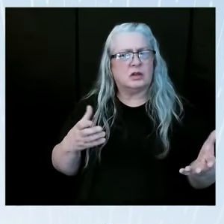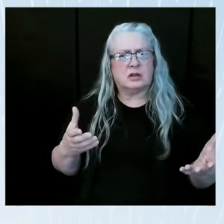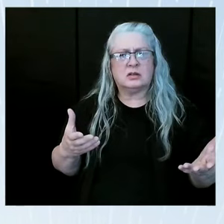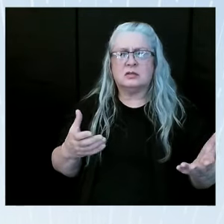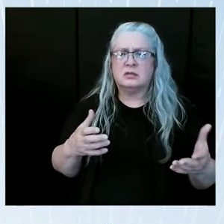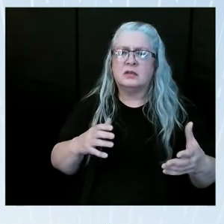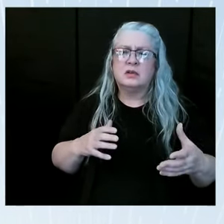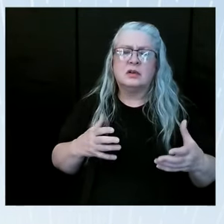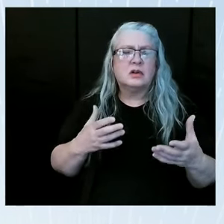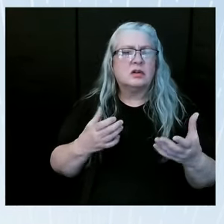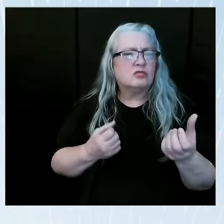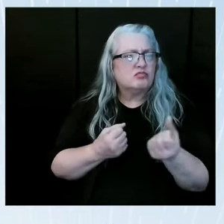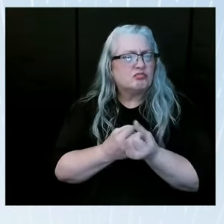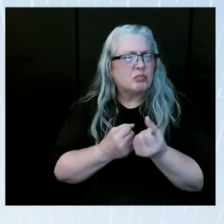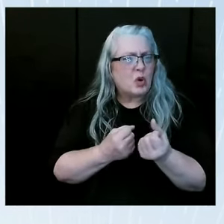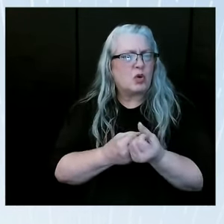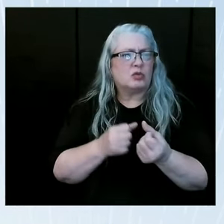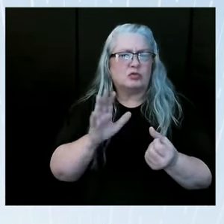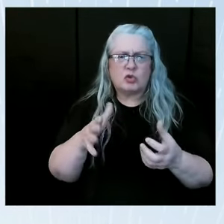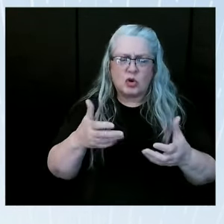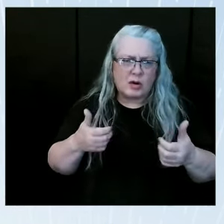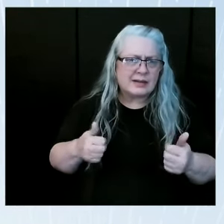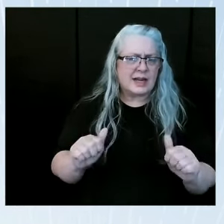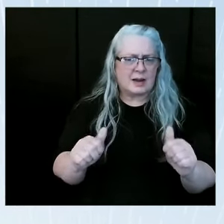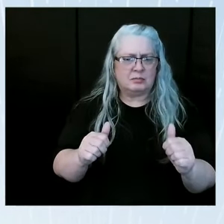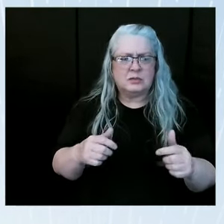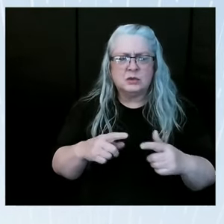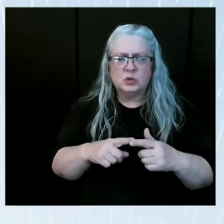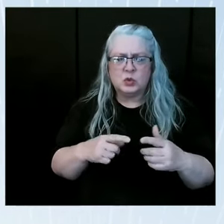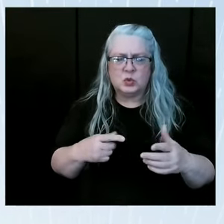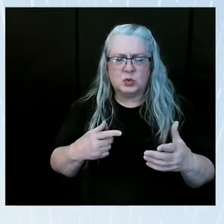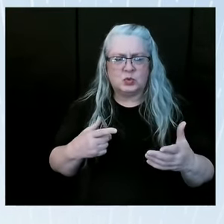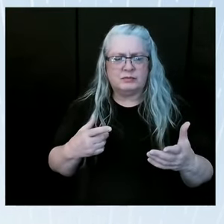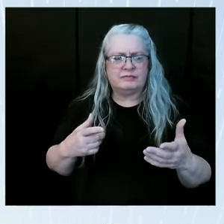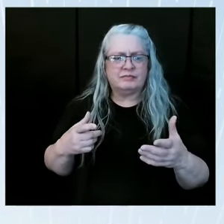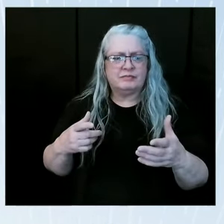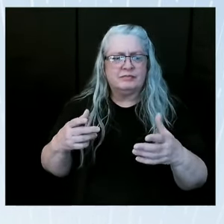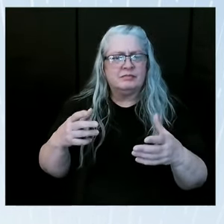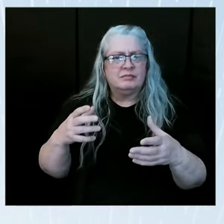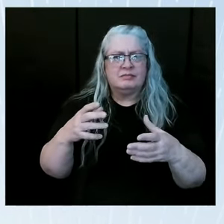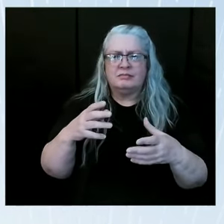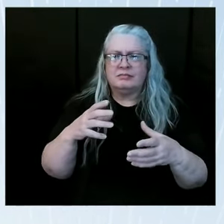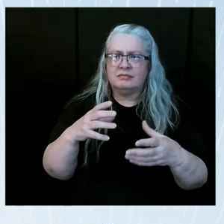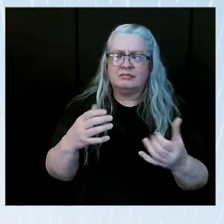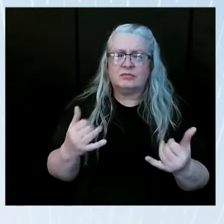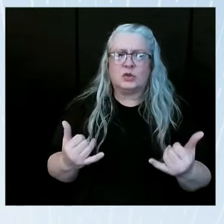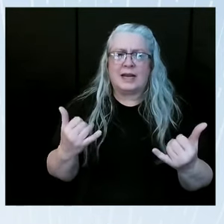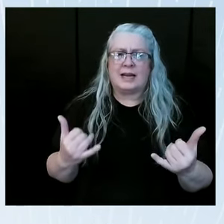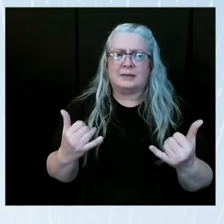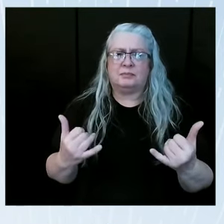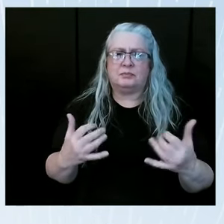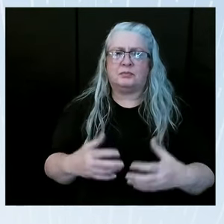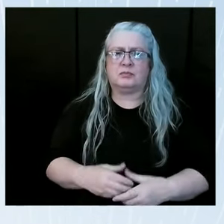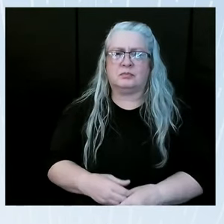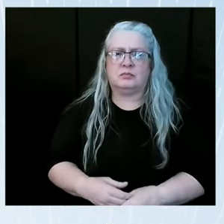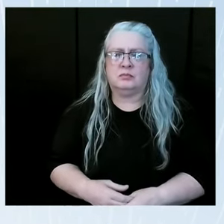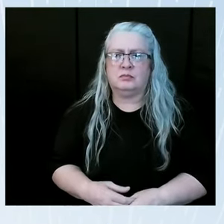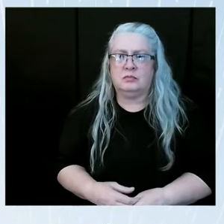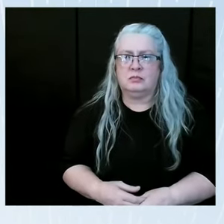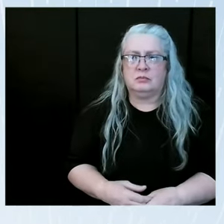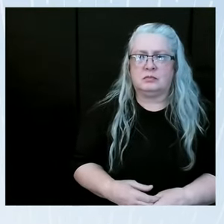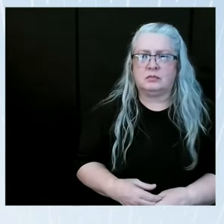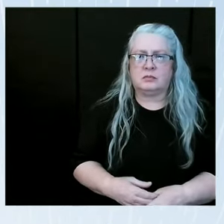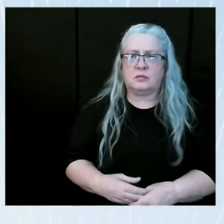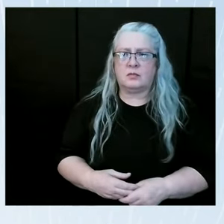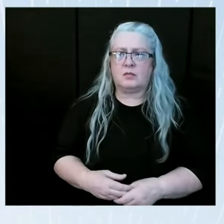Over the years, the council has discussed the importance of engaging survivor leaders. We stand